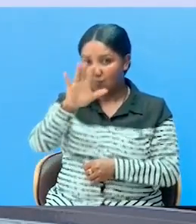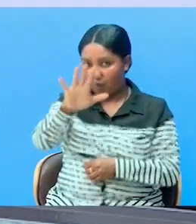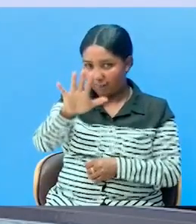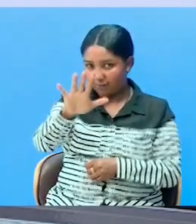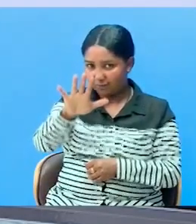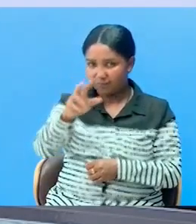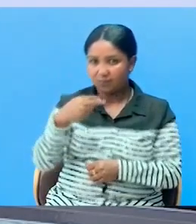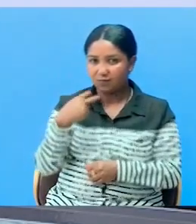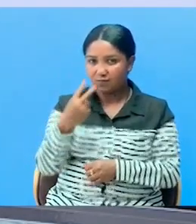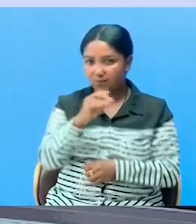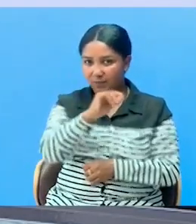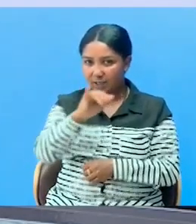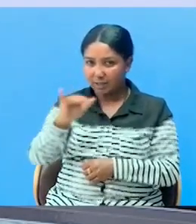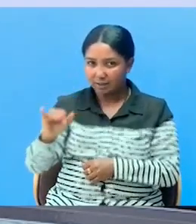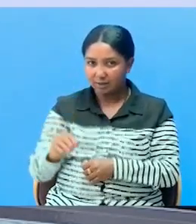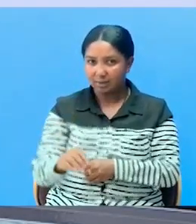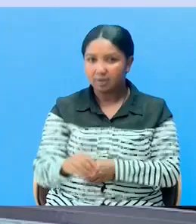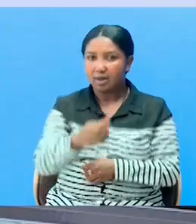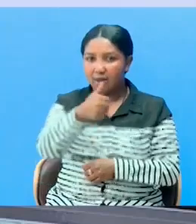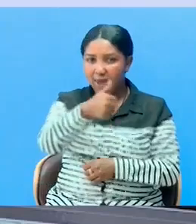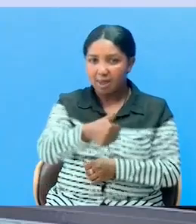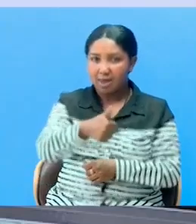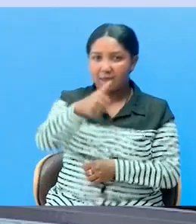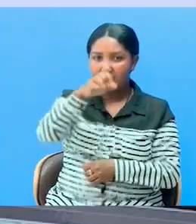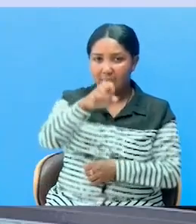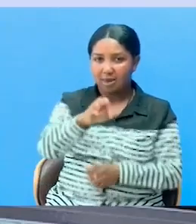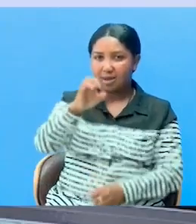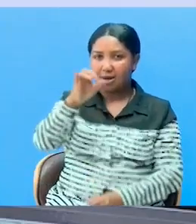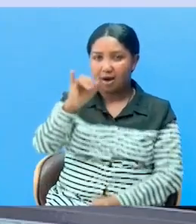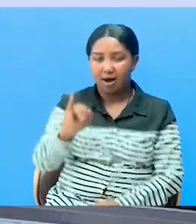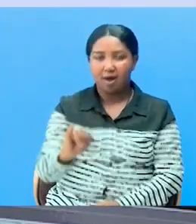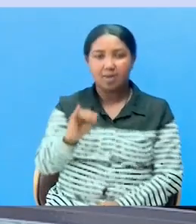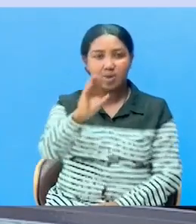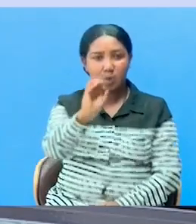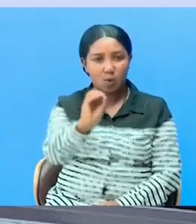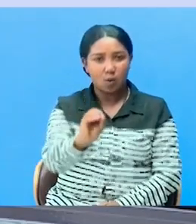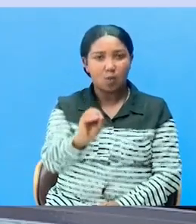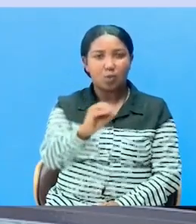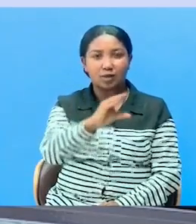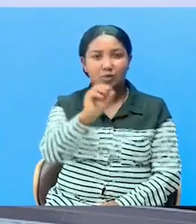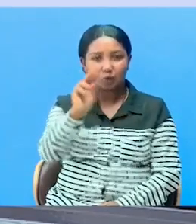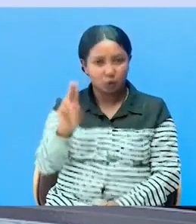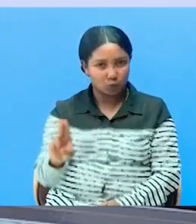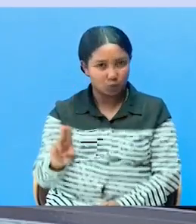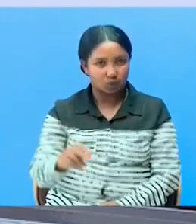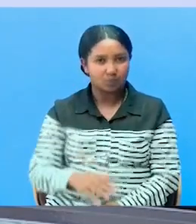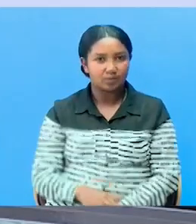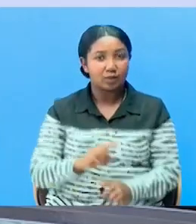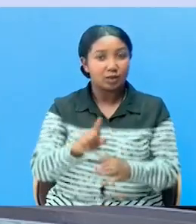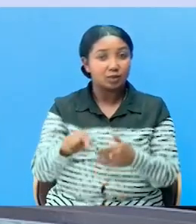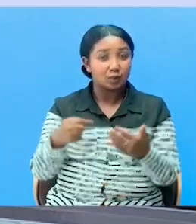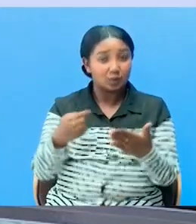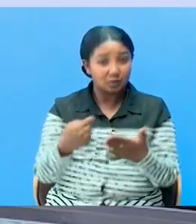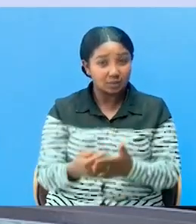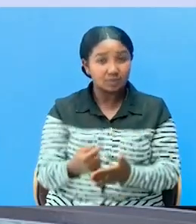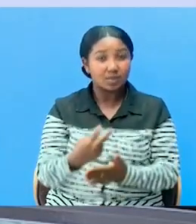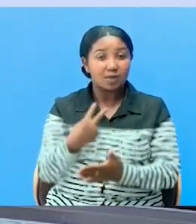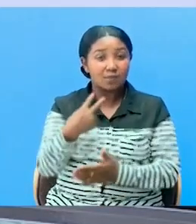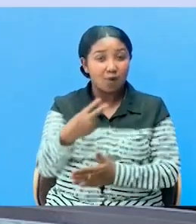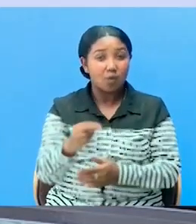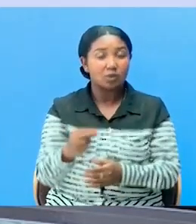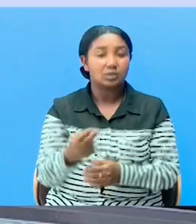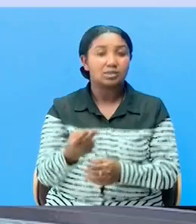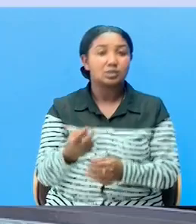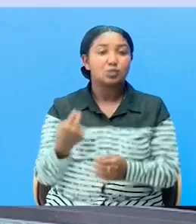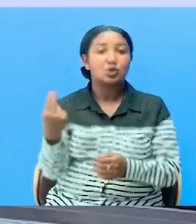vowel letter A, E, I, O, and U. So for this vowel